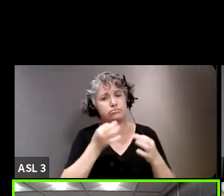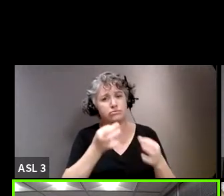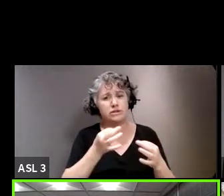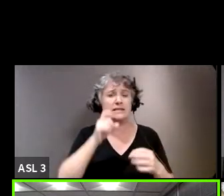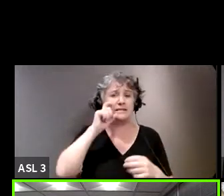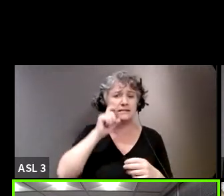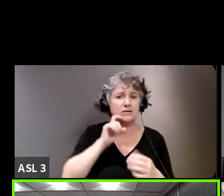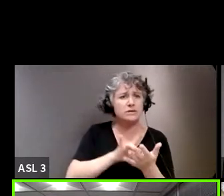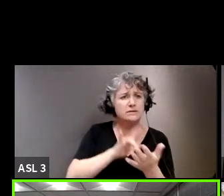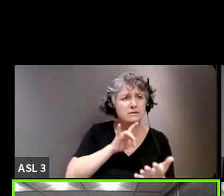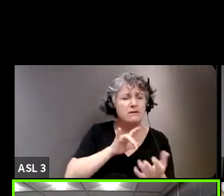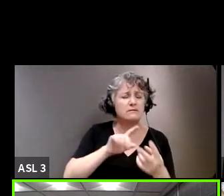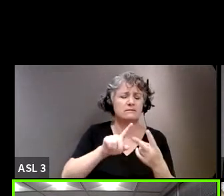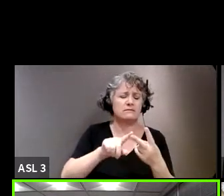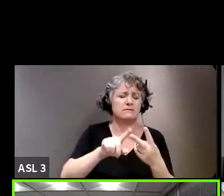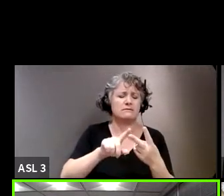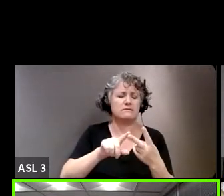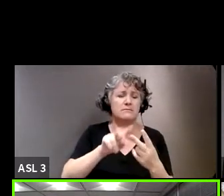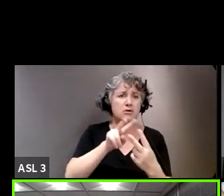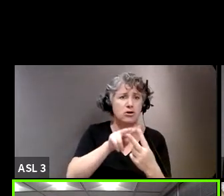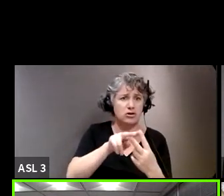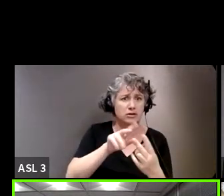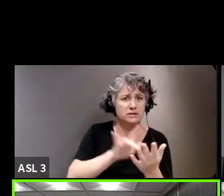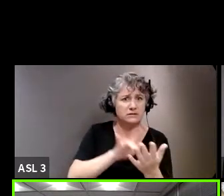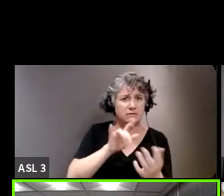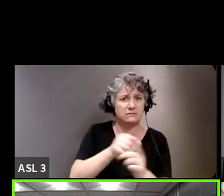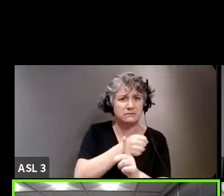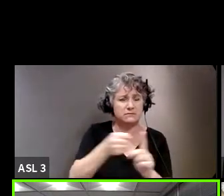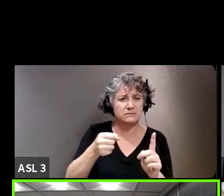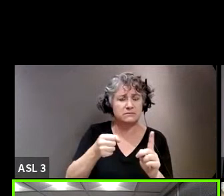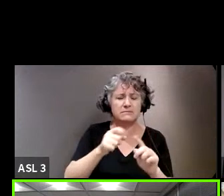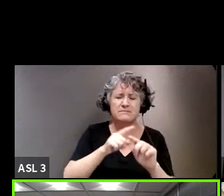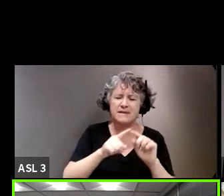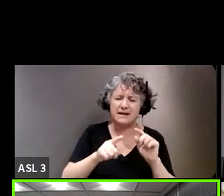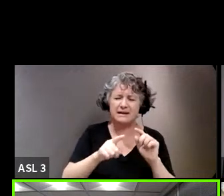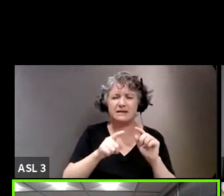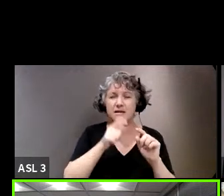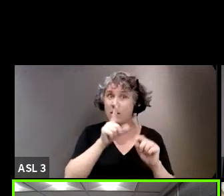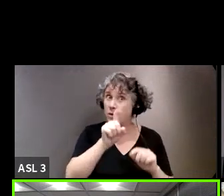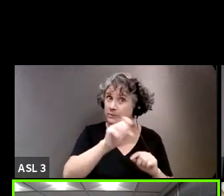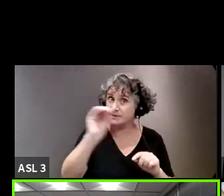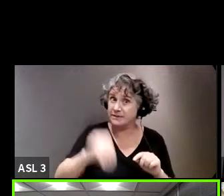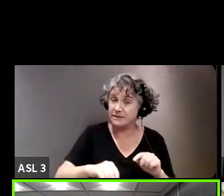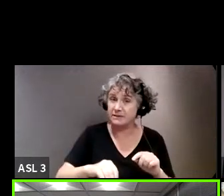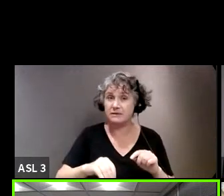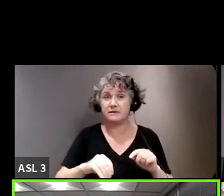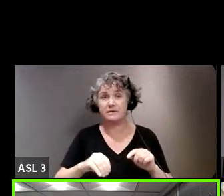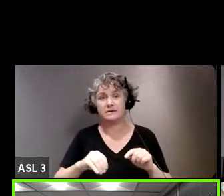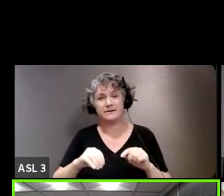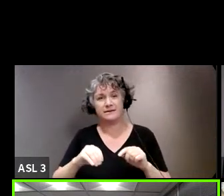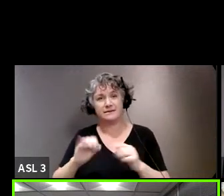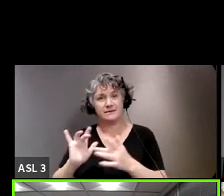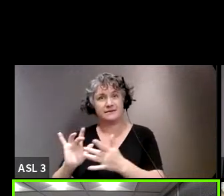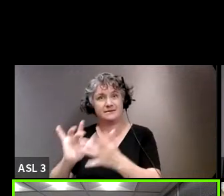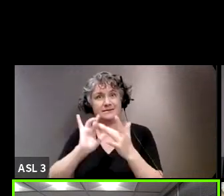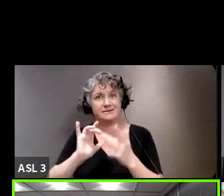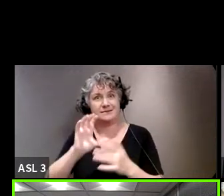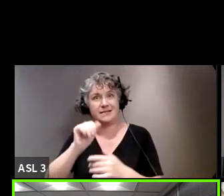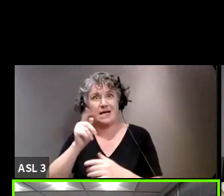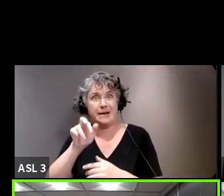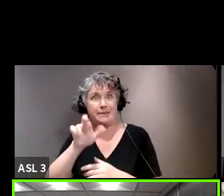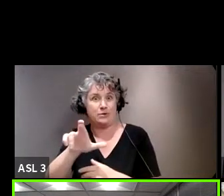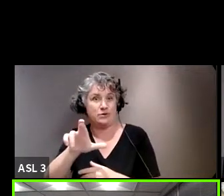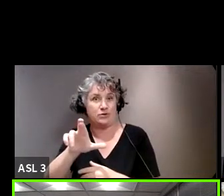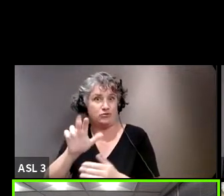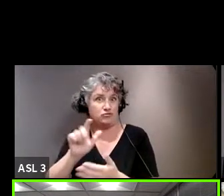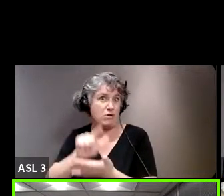100 but much more than we are in the zero percent that is the cyber crime unit because we have an express priority from the